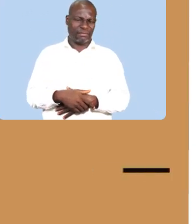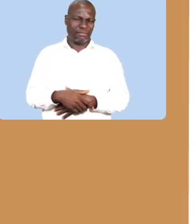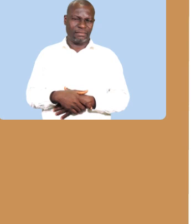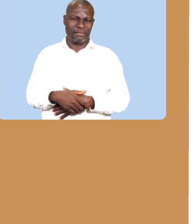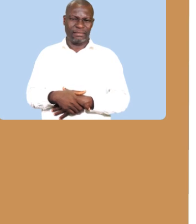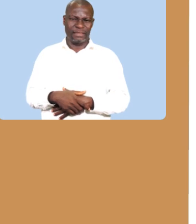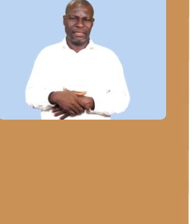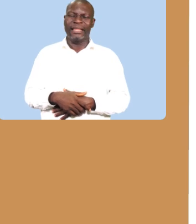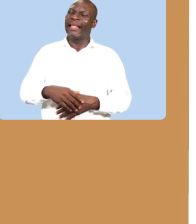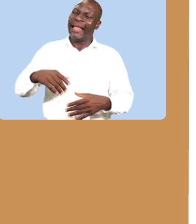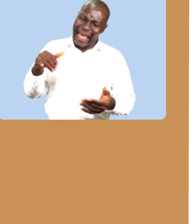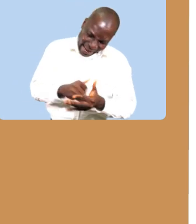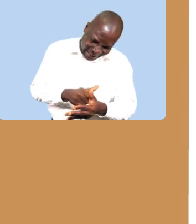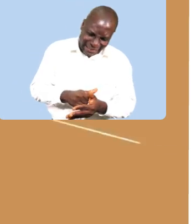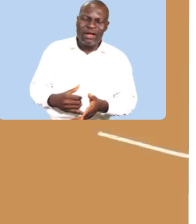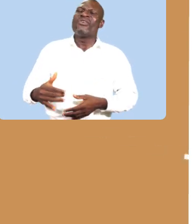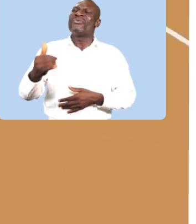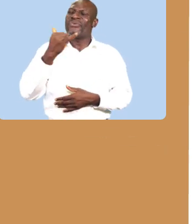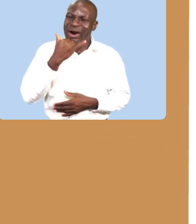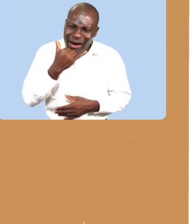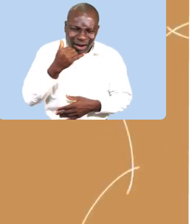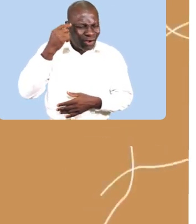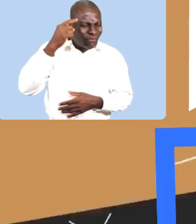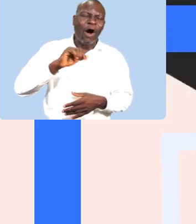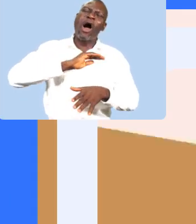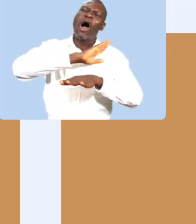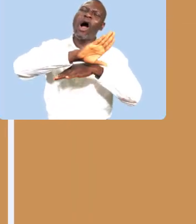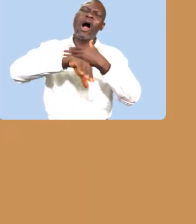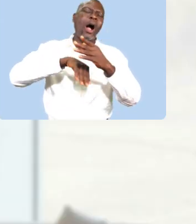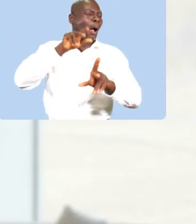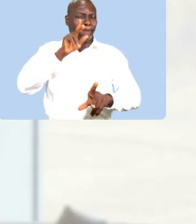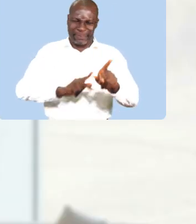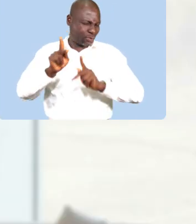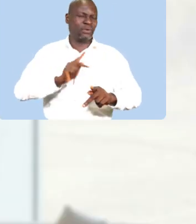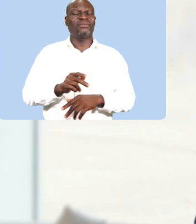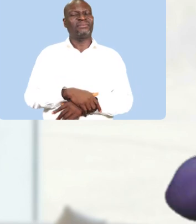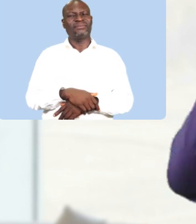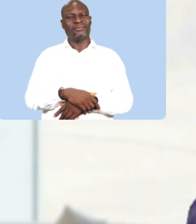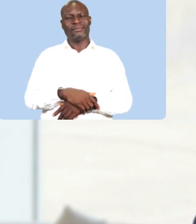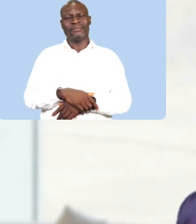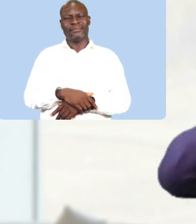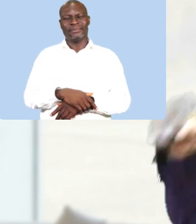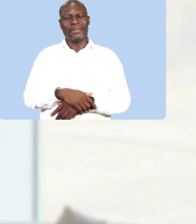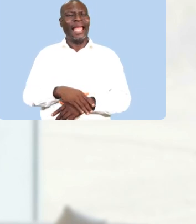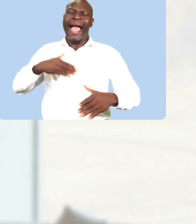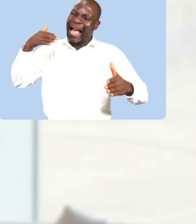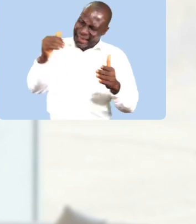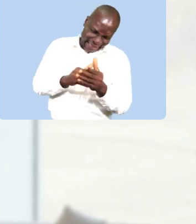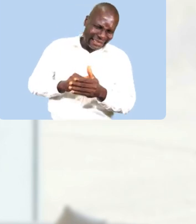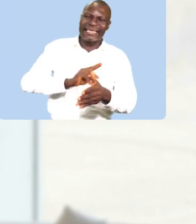It is an exchange of the natural use for what is against